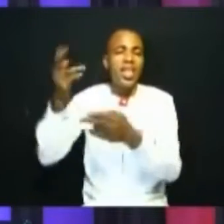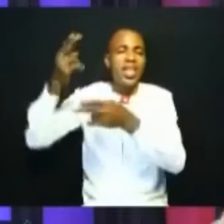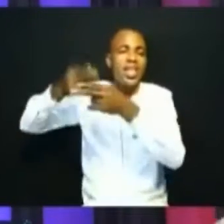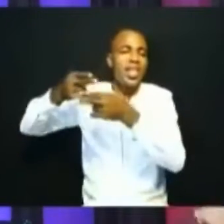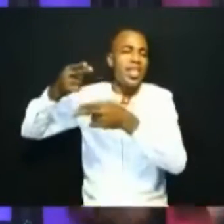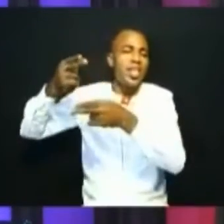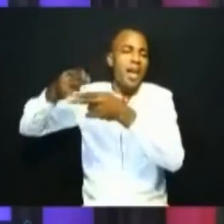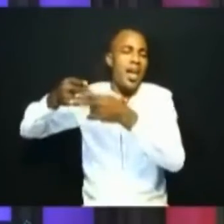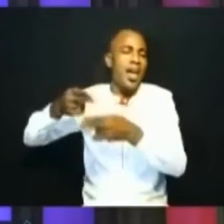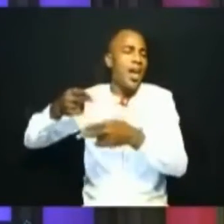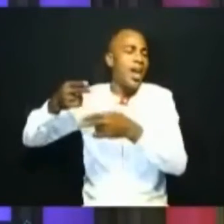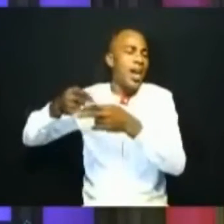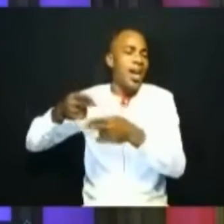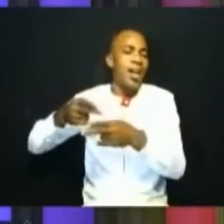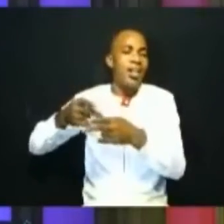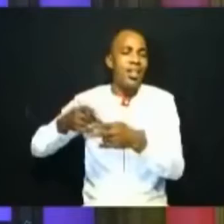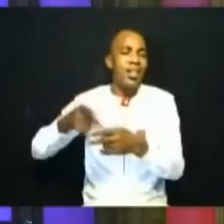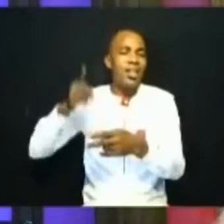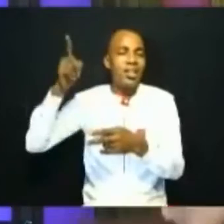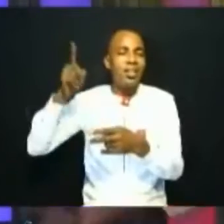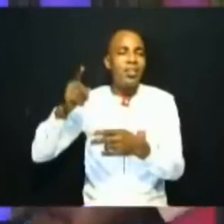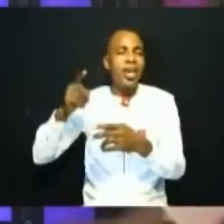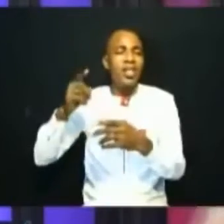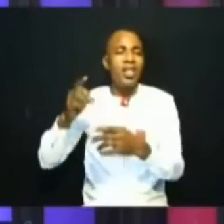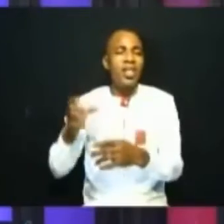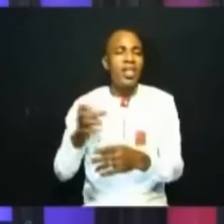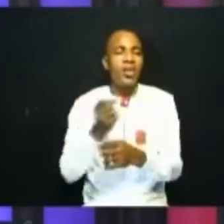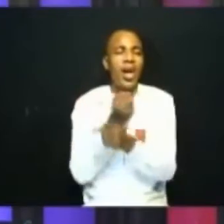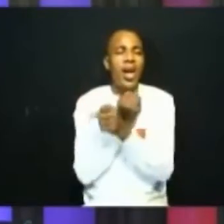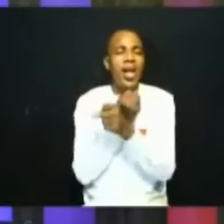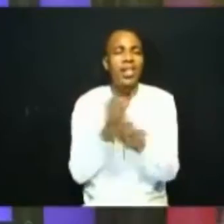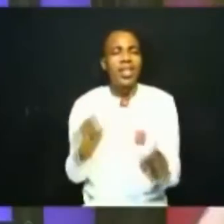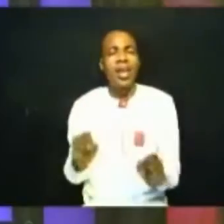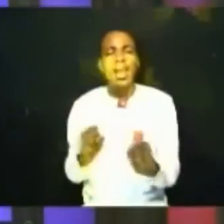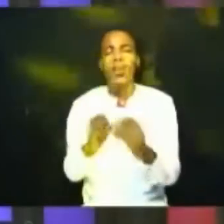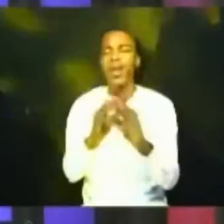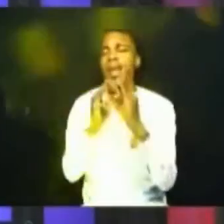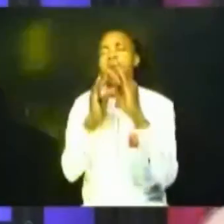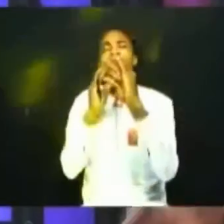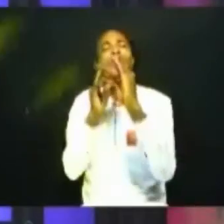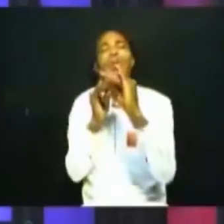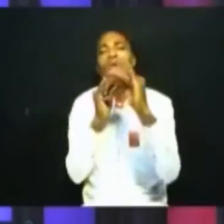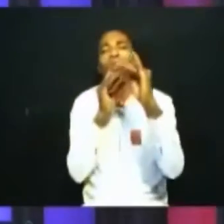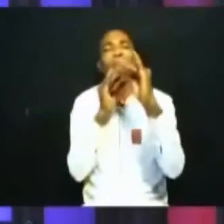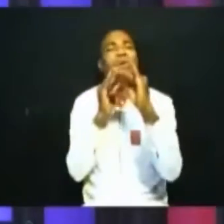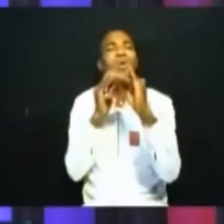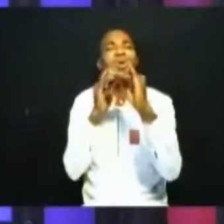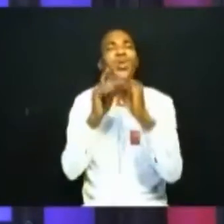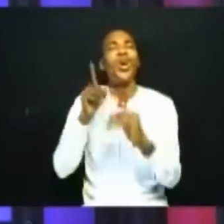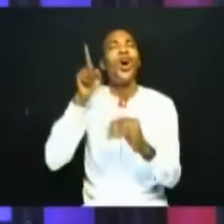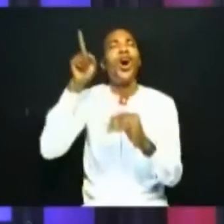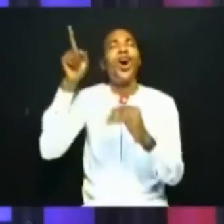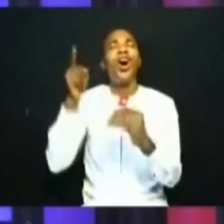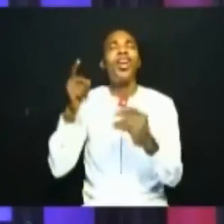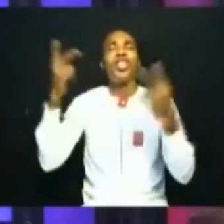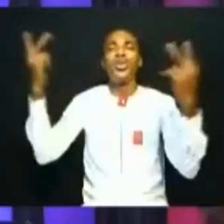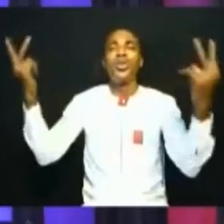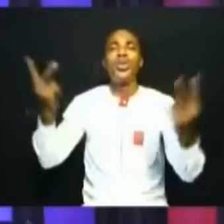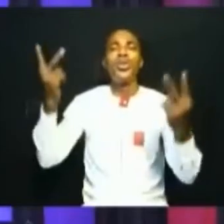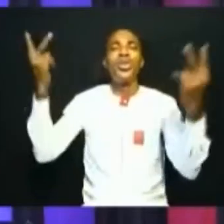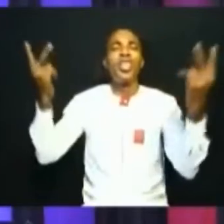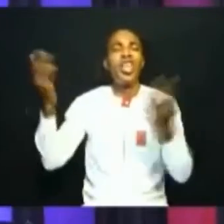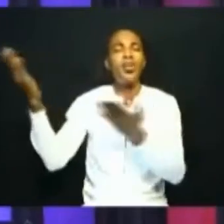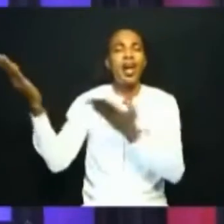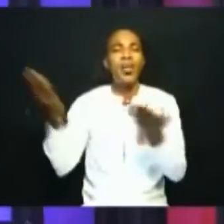mani dinda, hallelujah, wama ne nkwagye aben no, odi nkunim abre ne